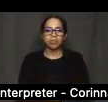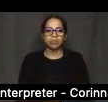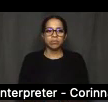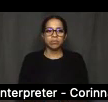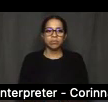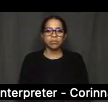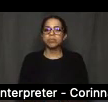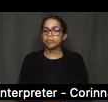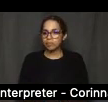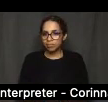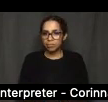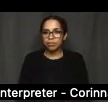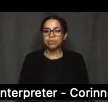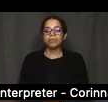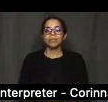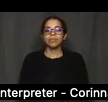All right.